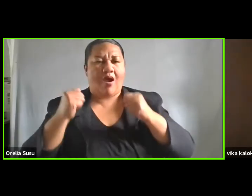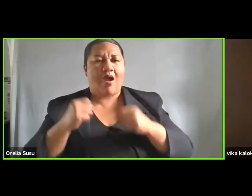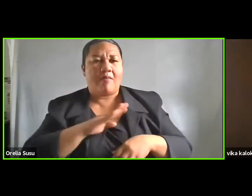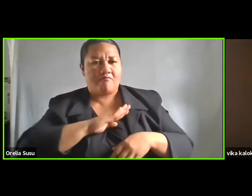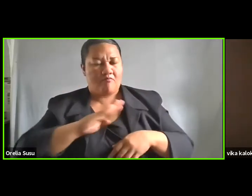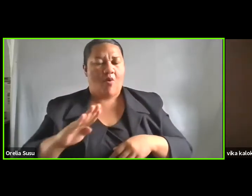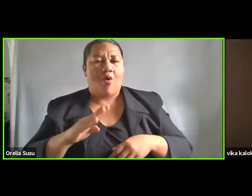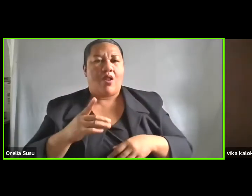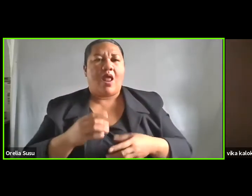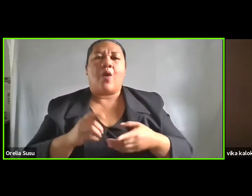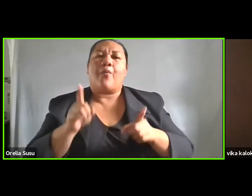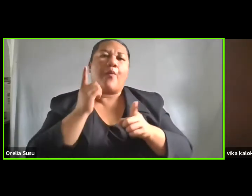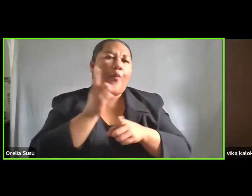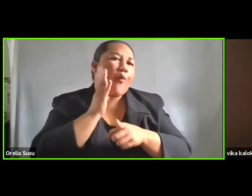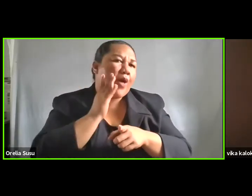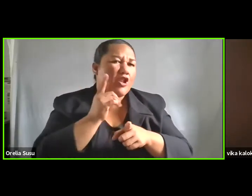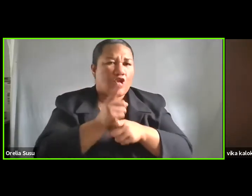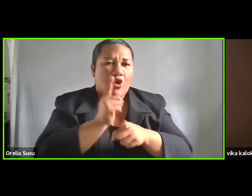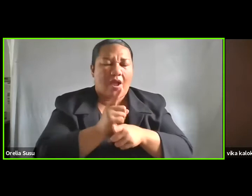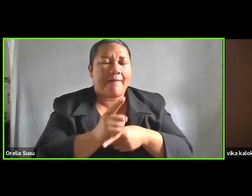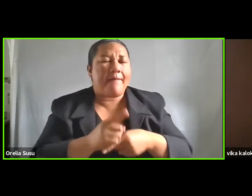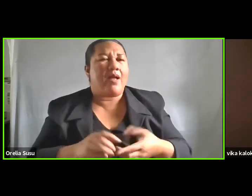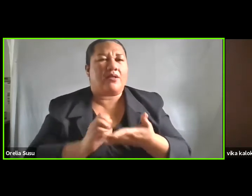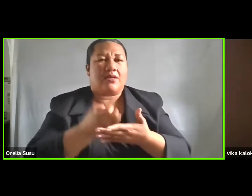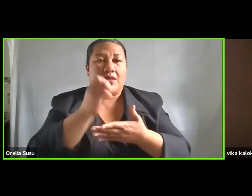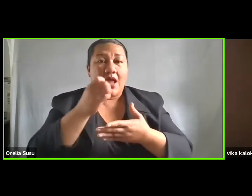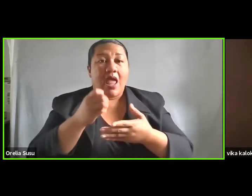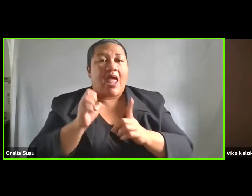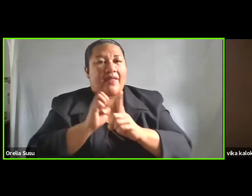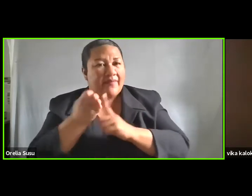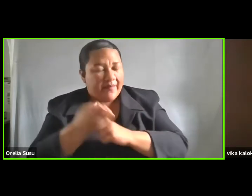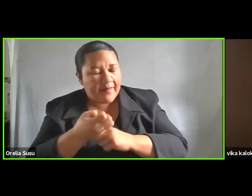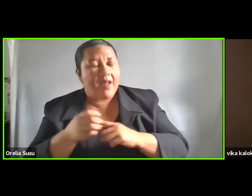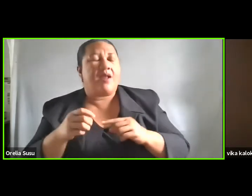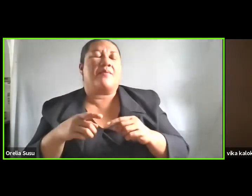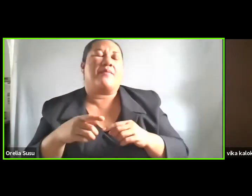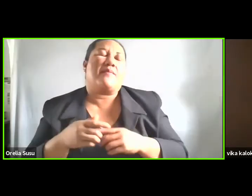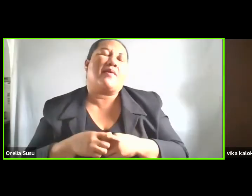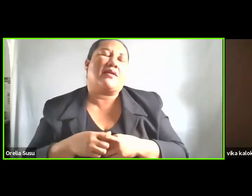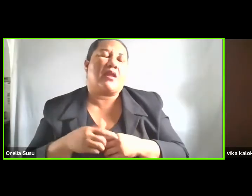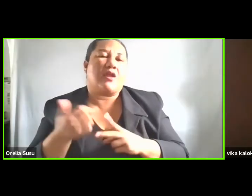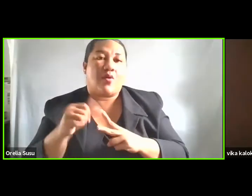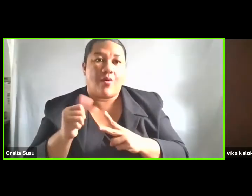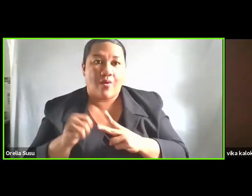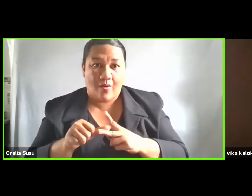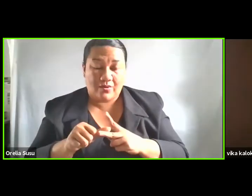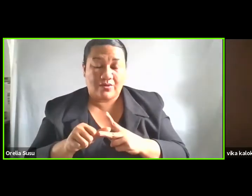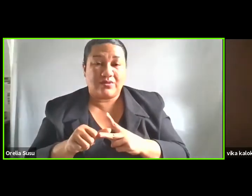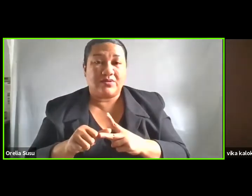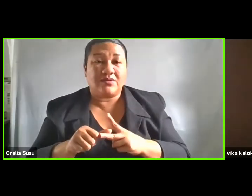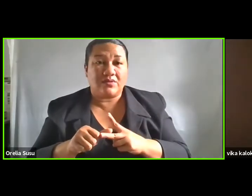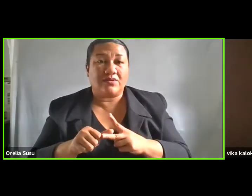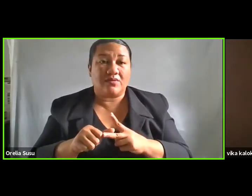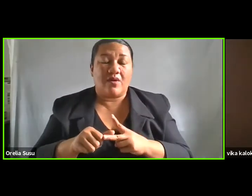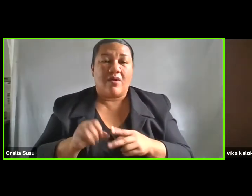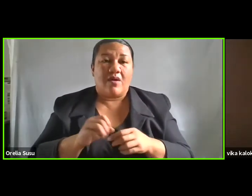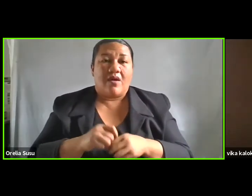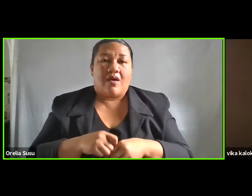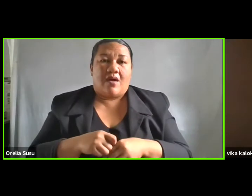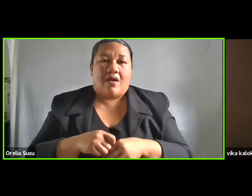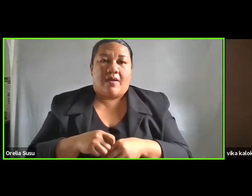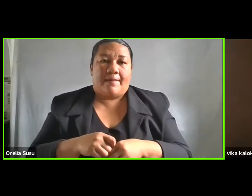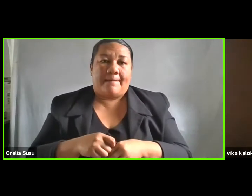ecological and climate justice. Women builders group is already starting to disrupt this system, assisting